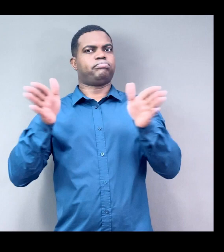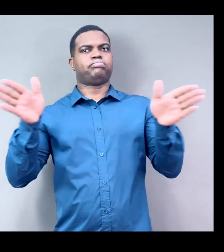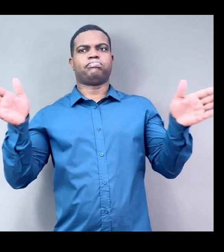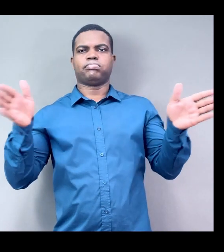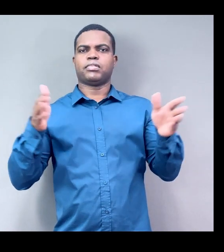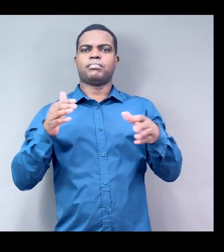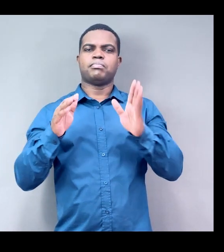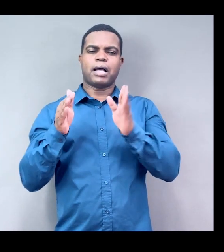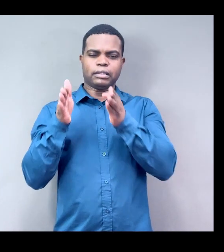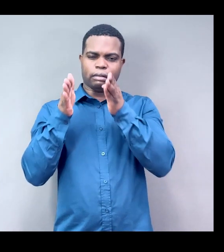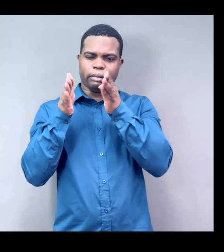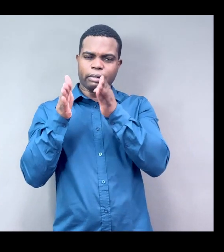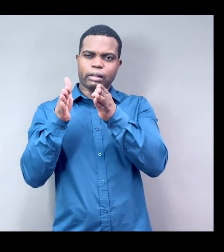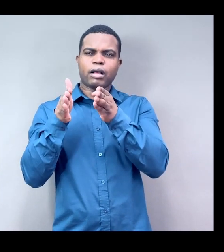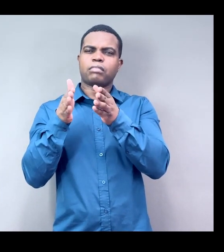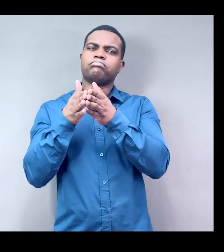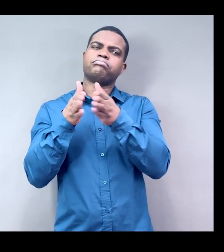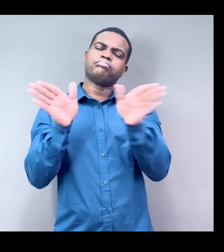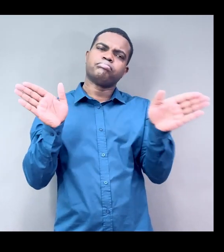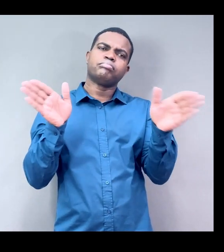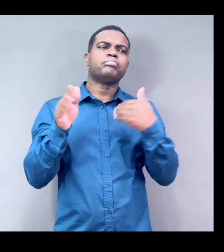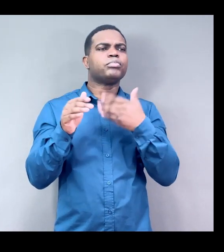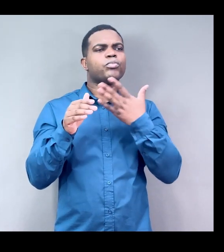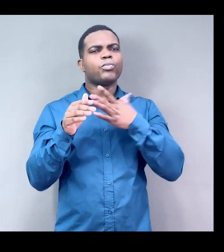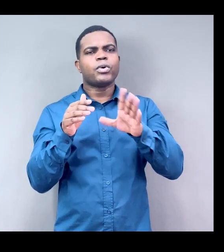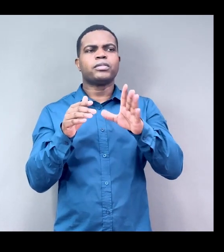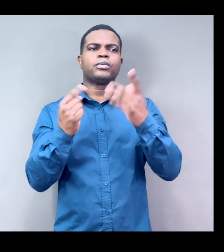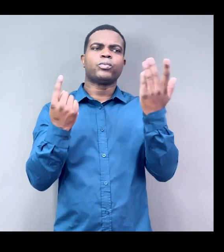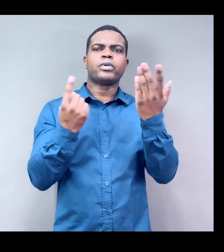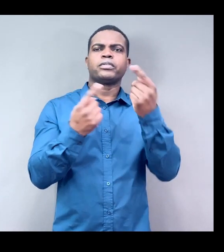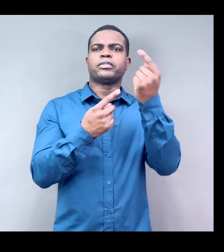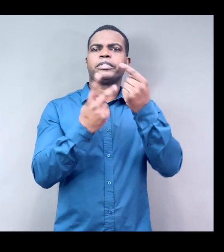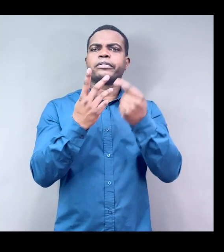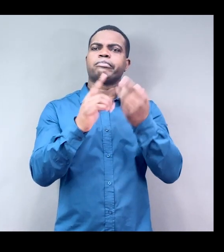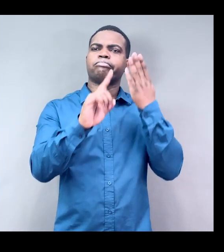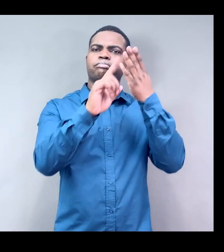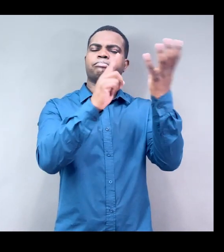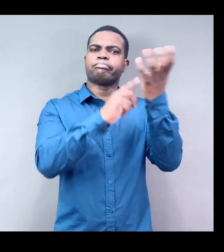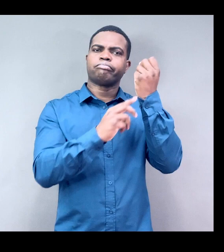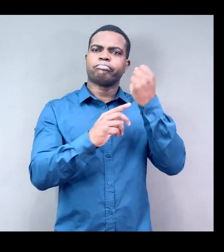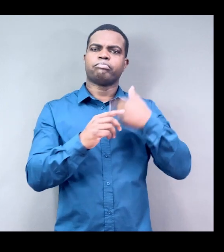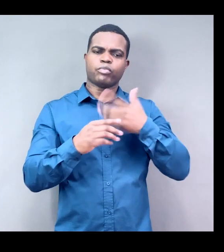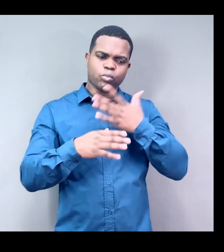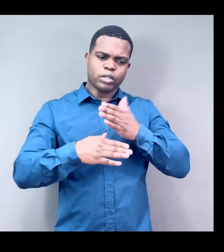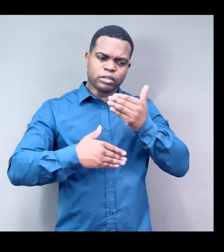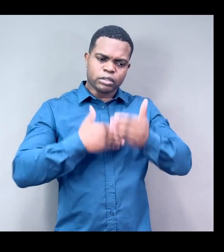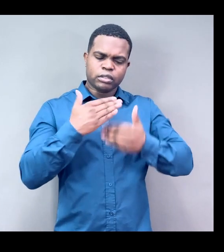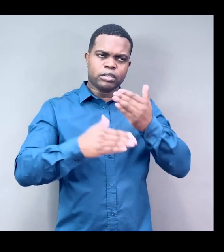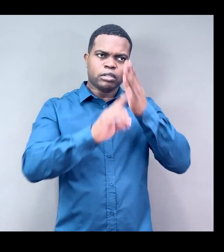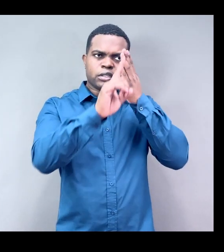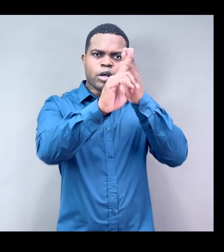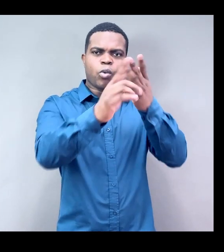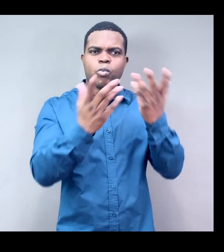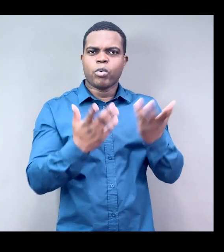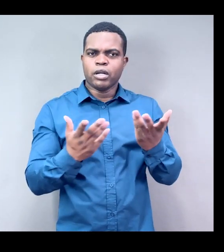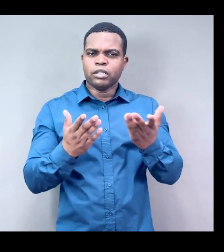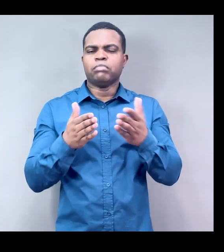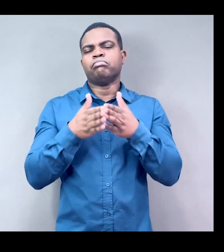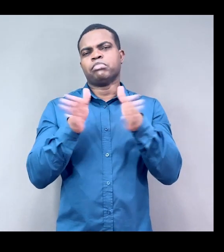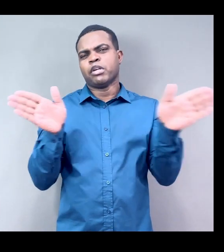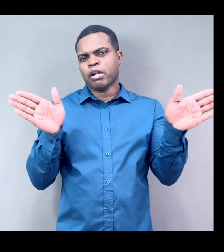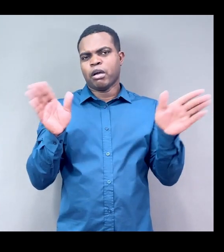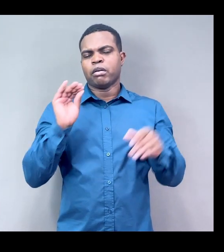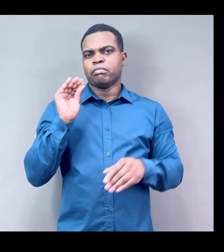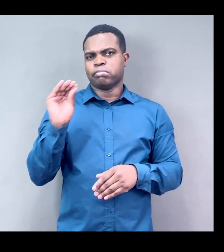broader and more general statements that describe what you want to achieve. They set the